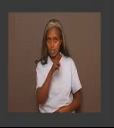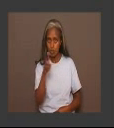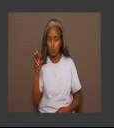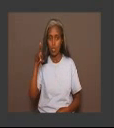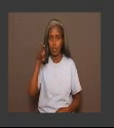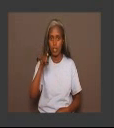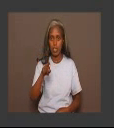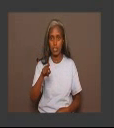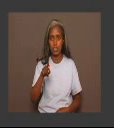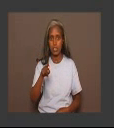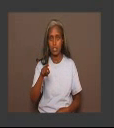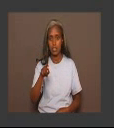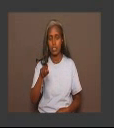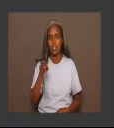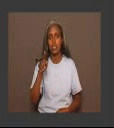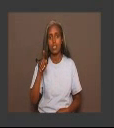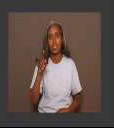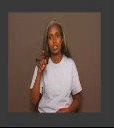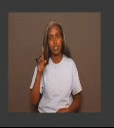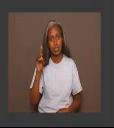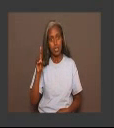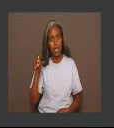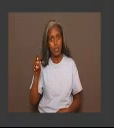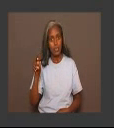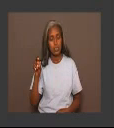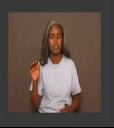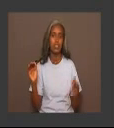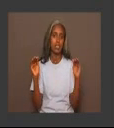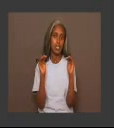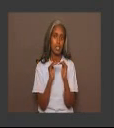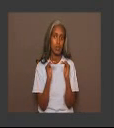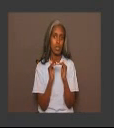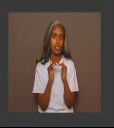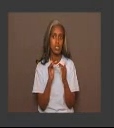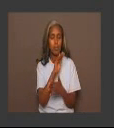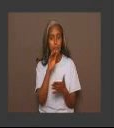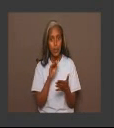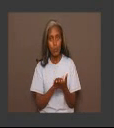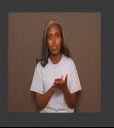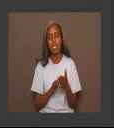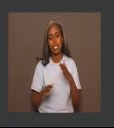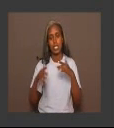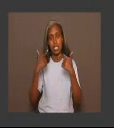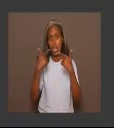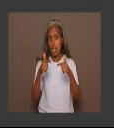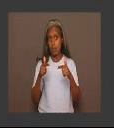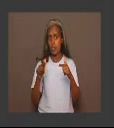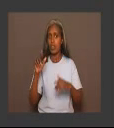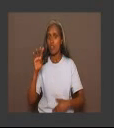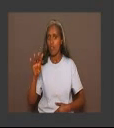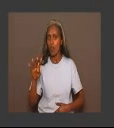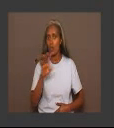the square root of x dx between the limits